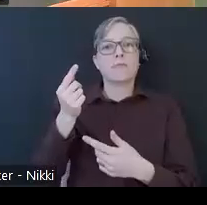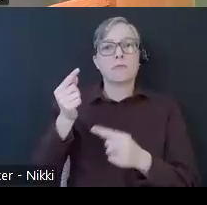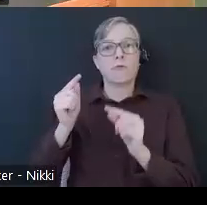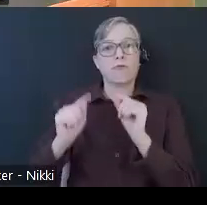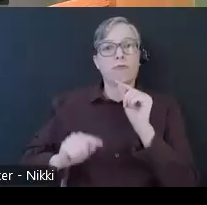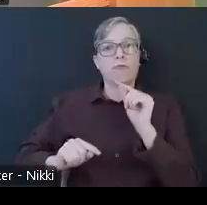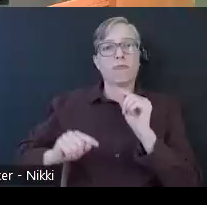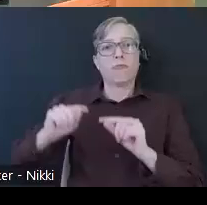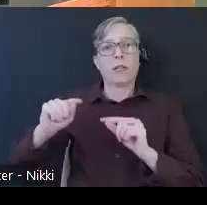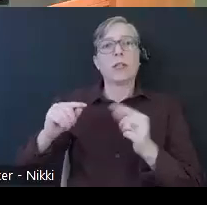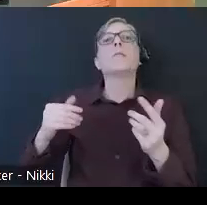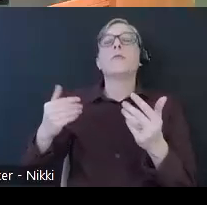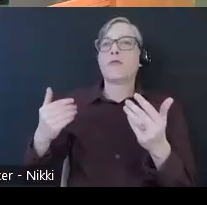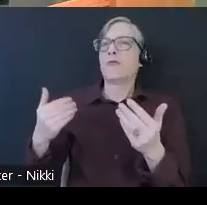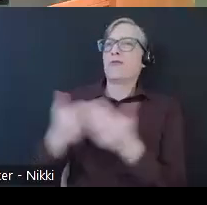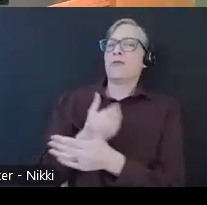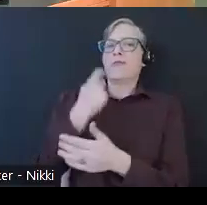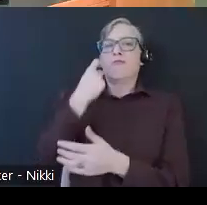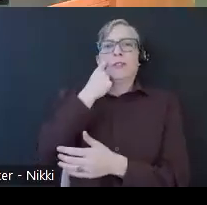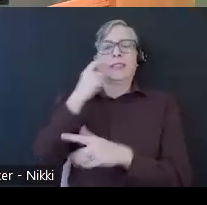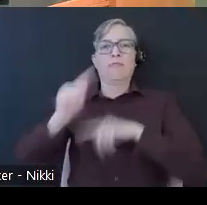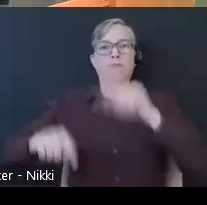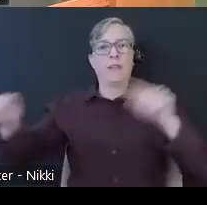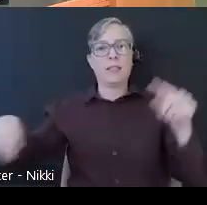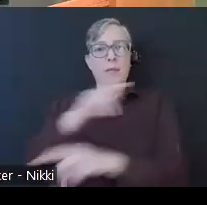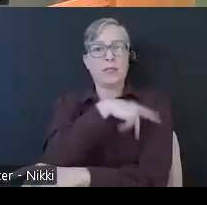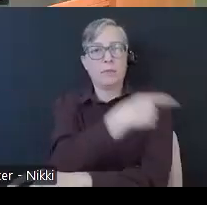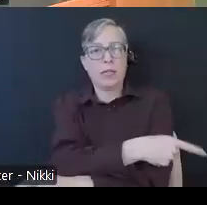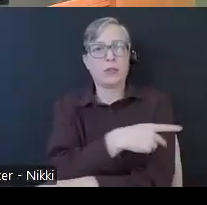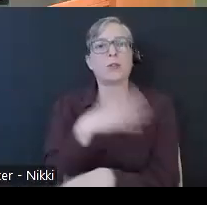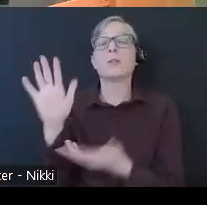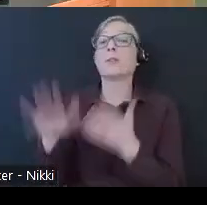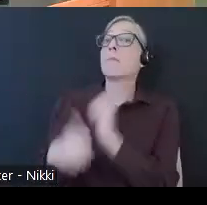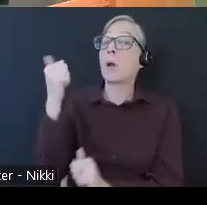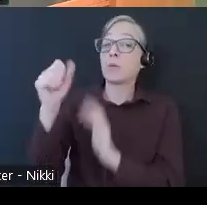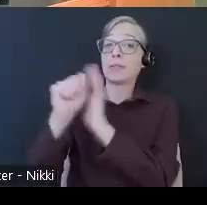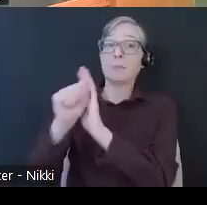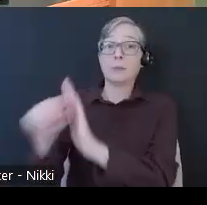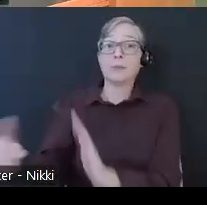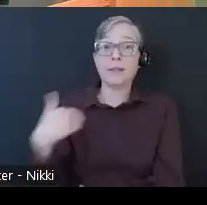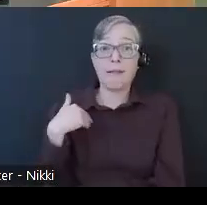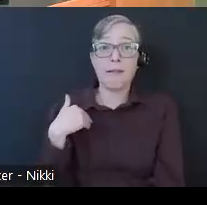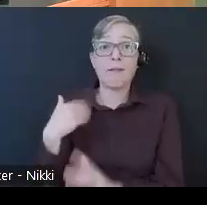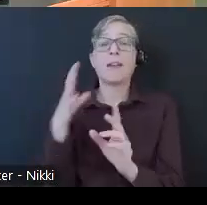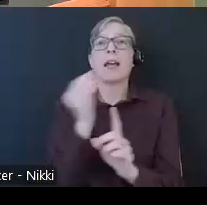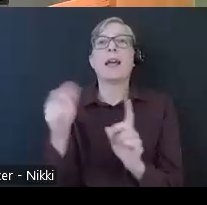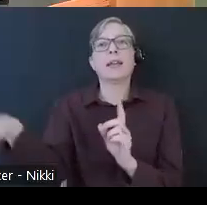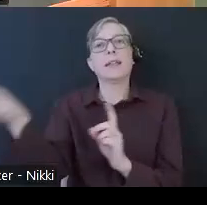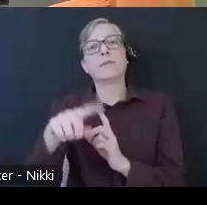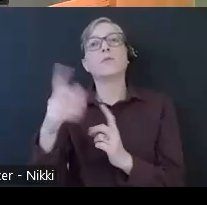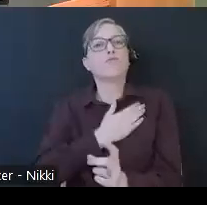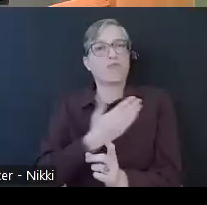intervention. The treatments are pretty well known to people in this group, but it wasn't just throwing people on medications, as I'll show